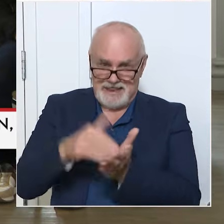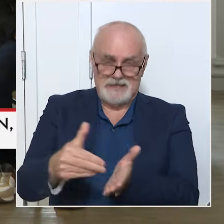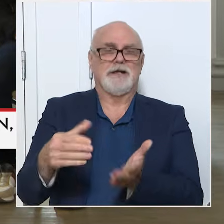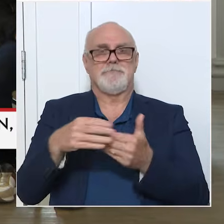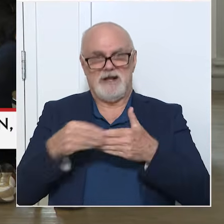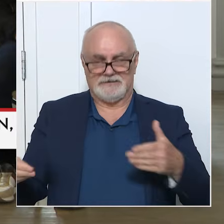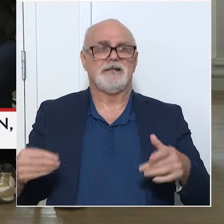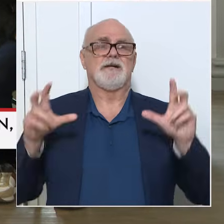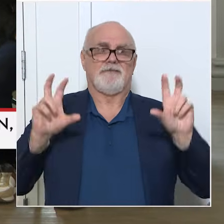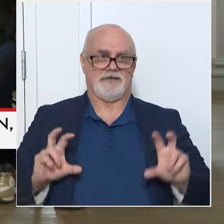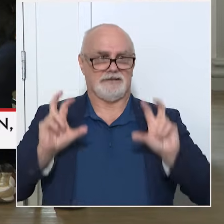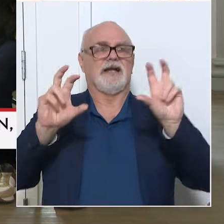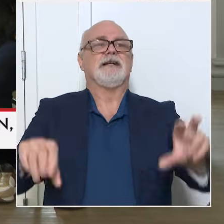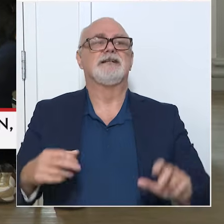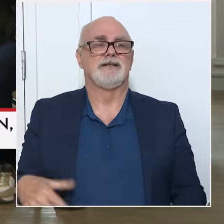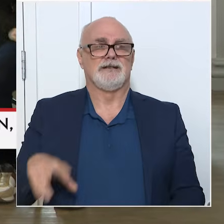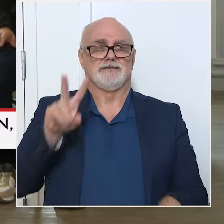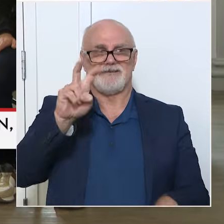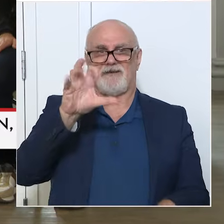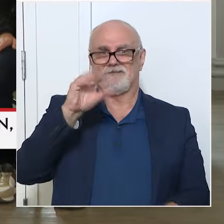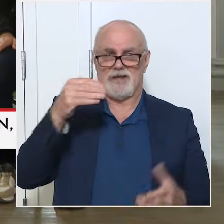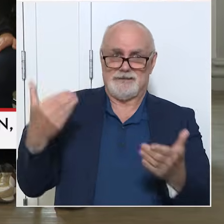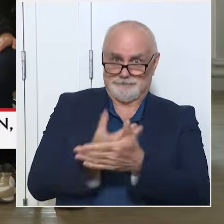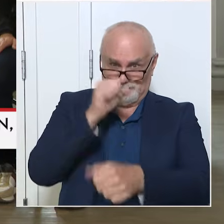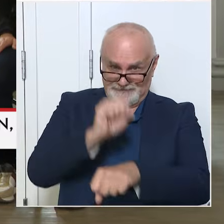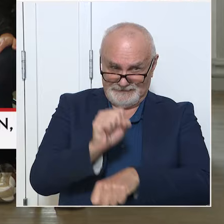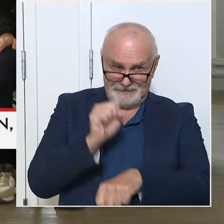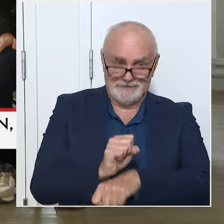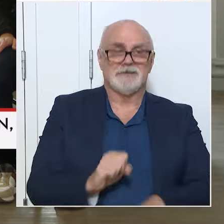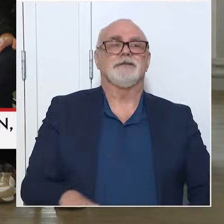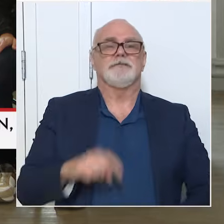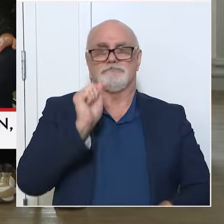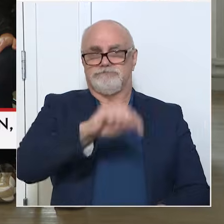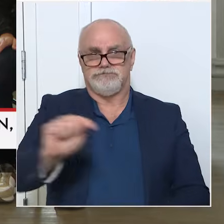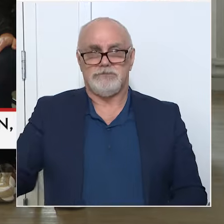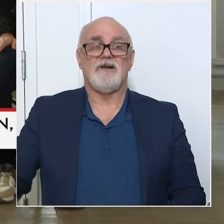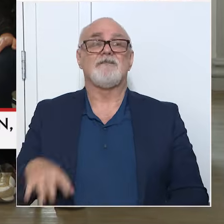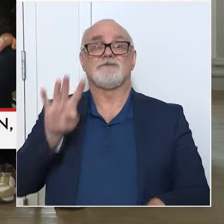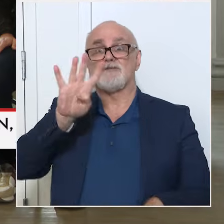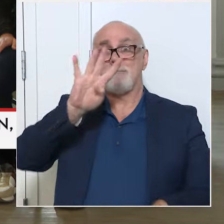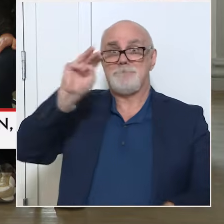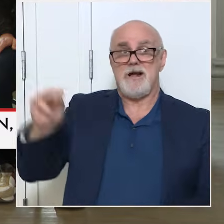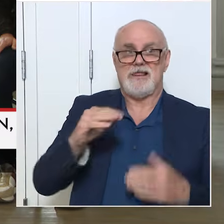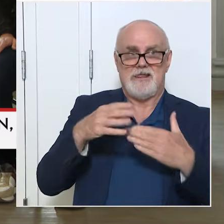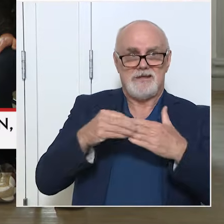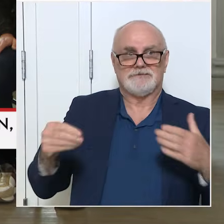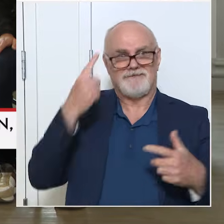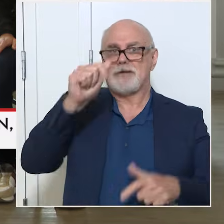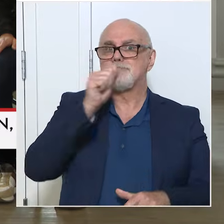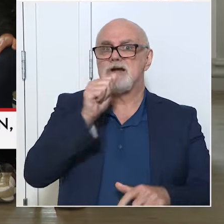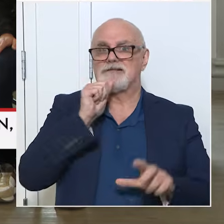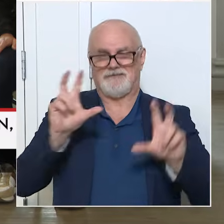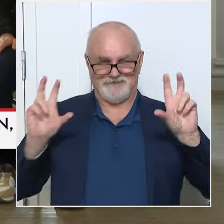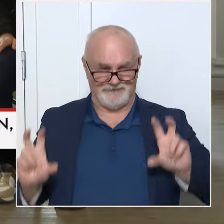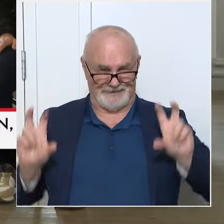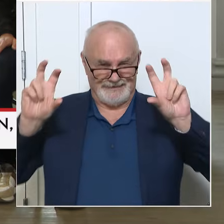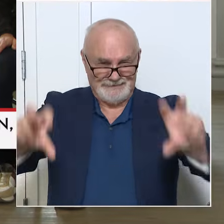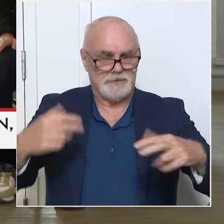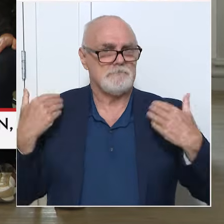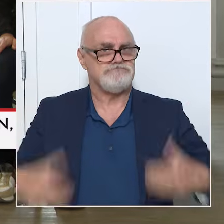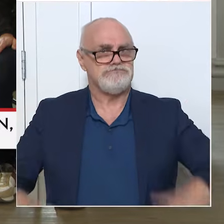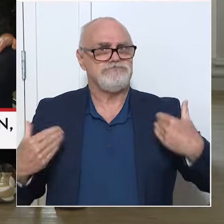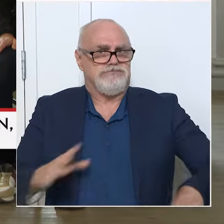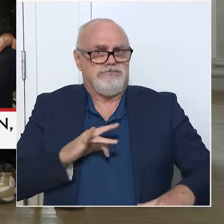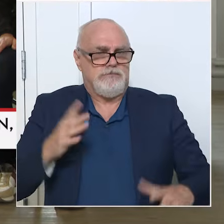jobs, retaining 72 jobs, and leveraging $4 million of private investment. These businesses will bring energy to more